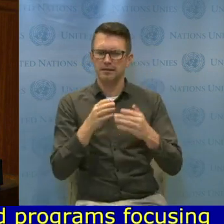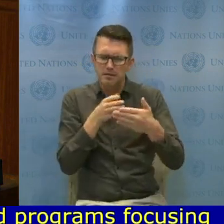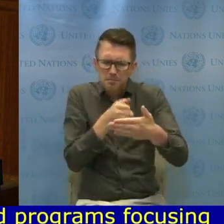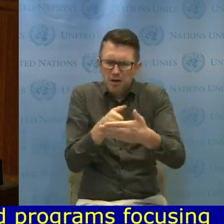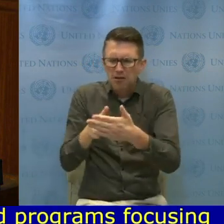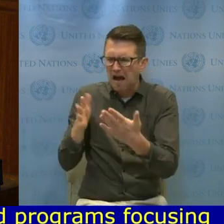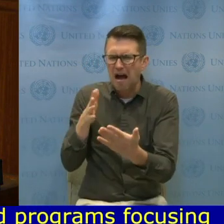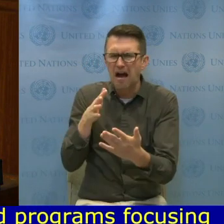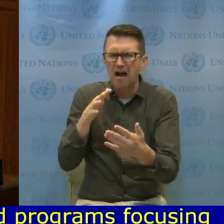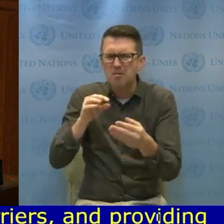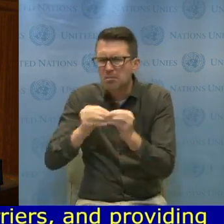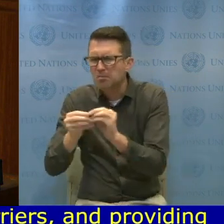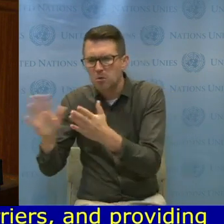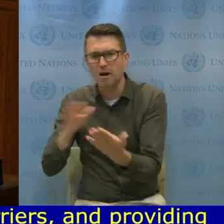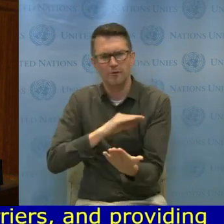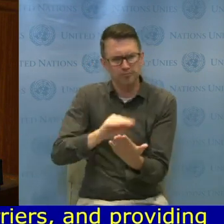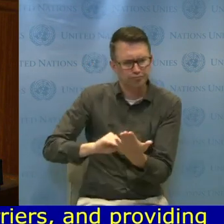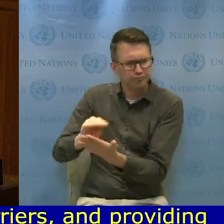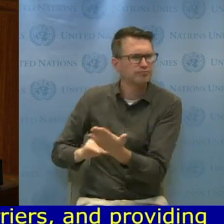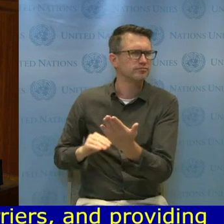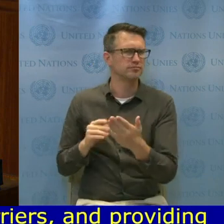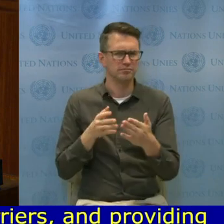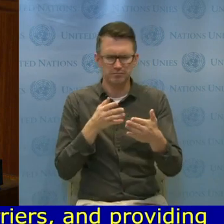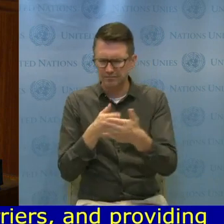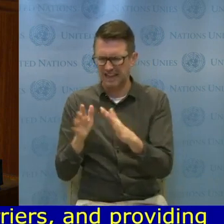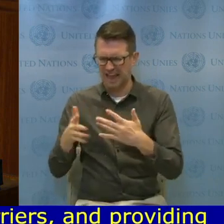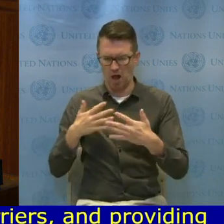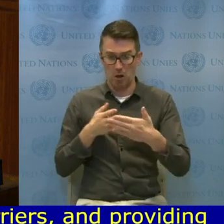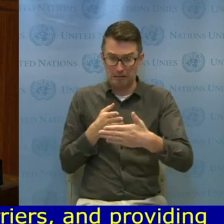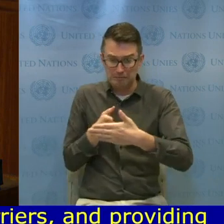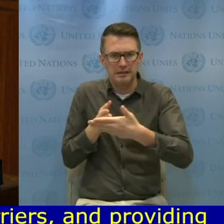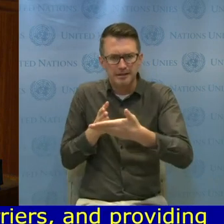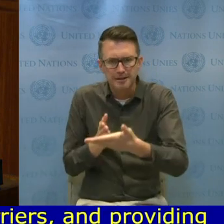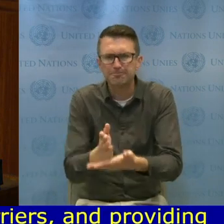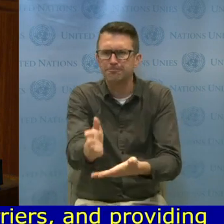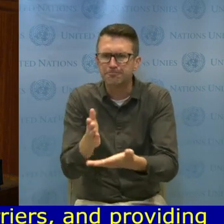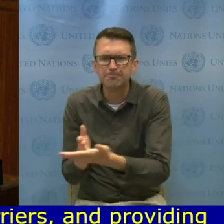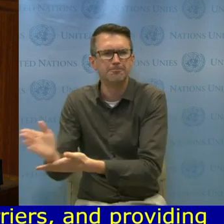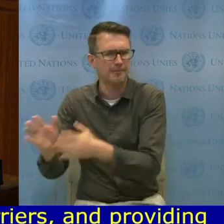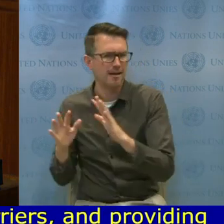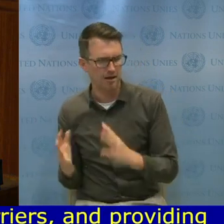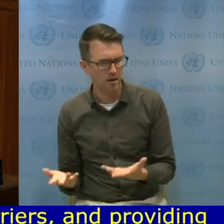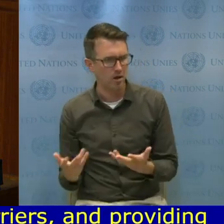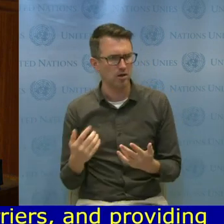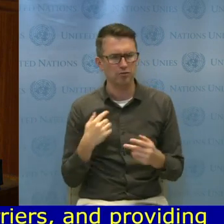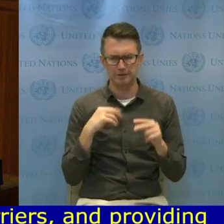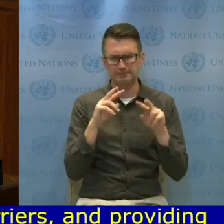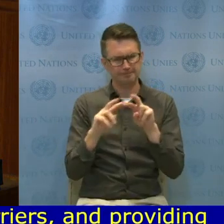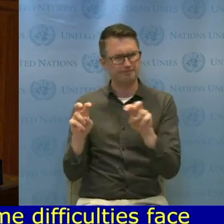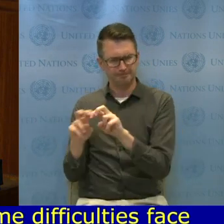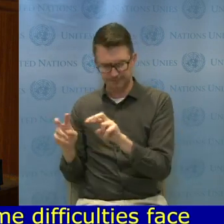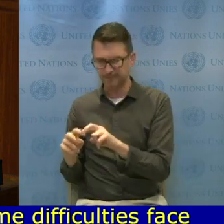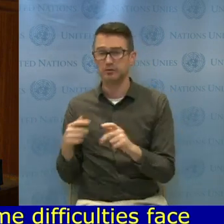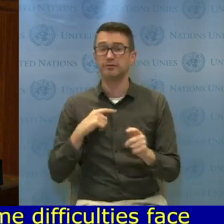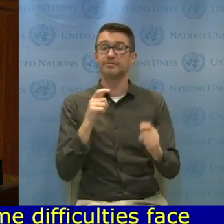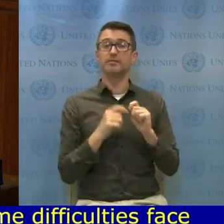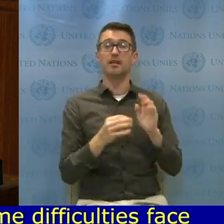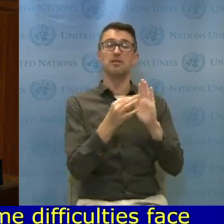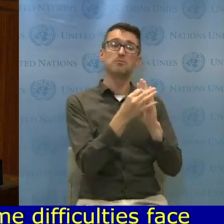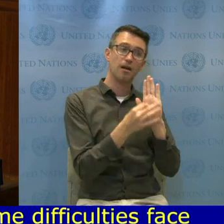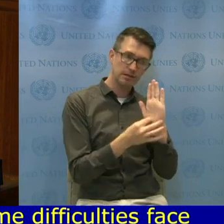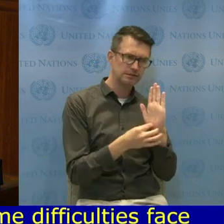disabilities, and has taken a number of legislative and policy measures that indicates a strong commitment to advancing the rights of persons with